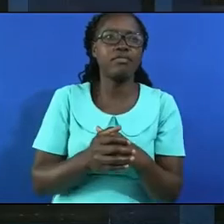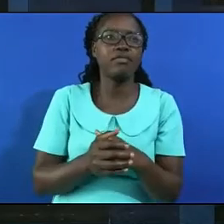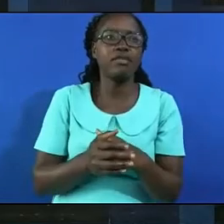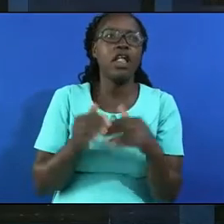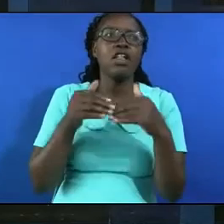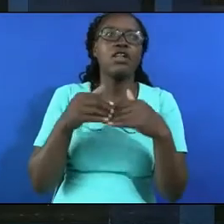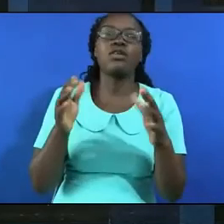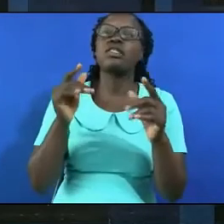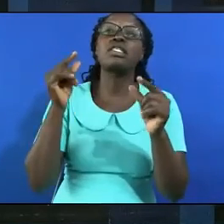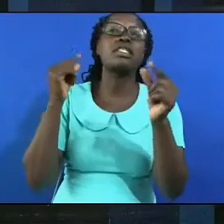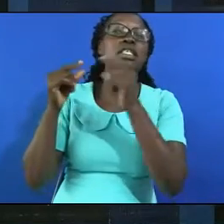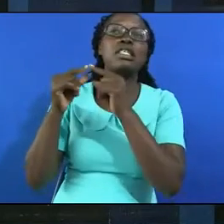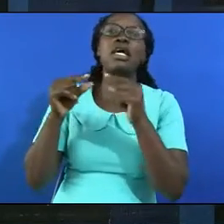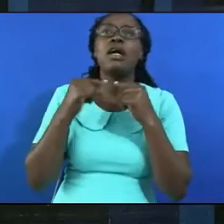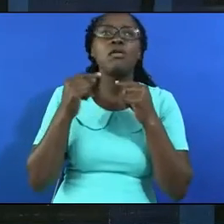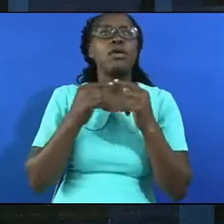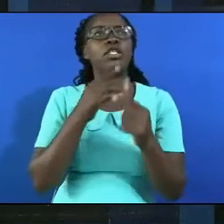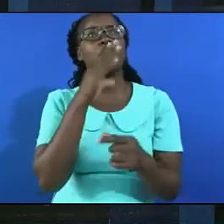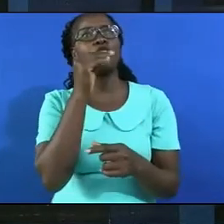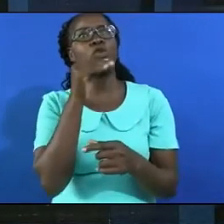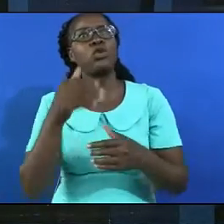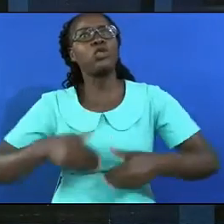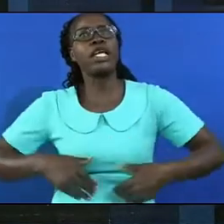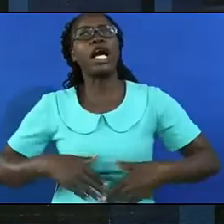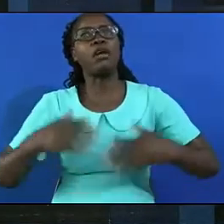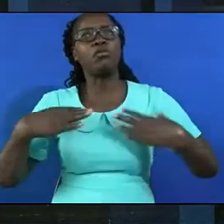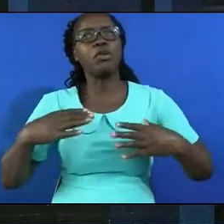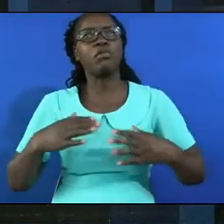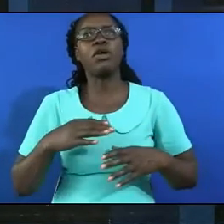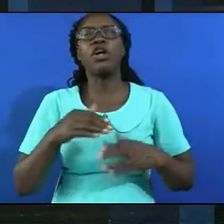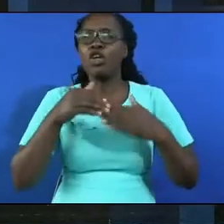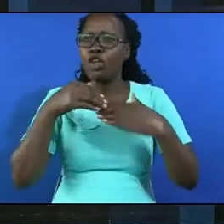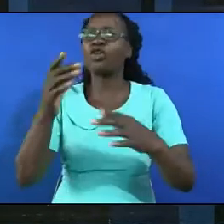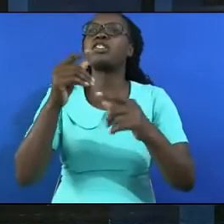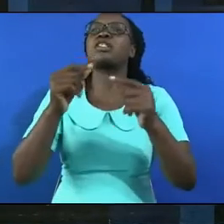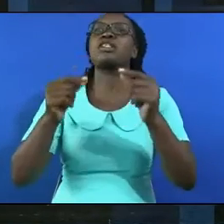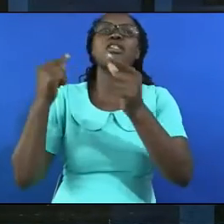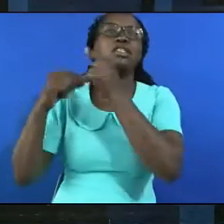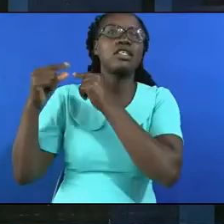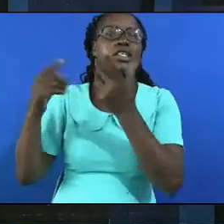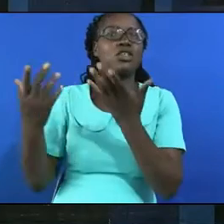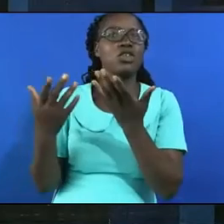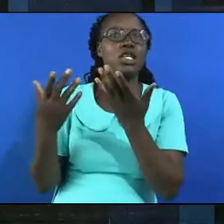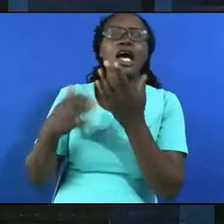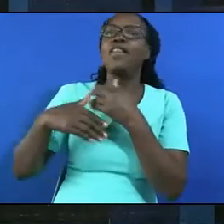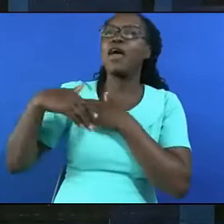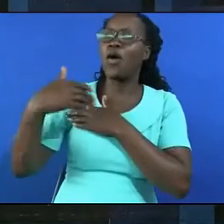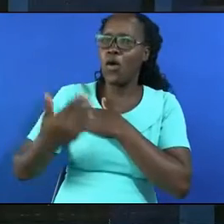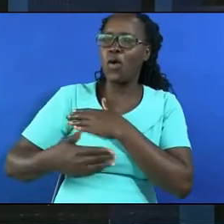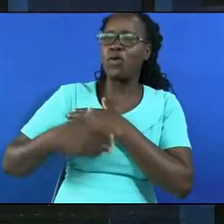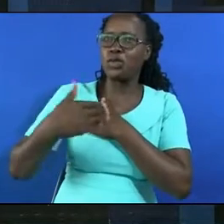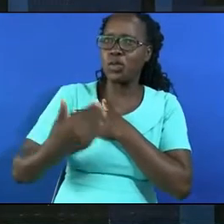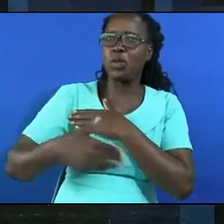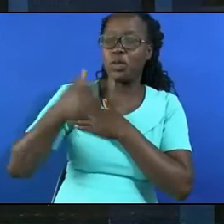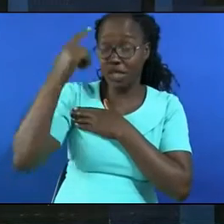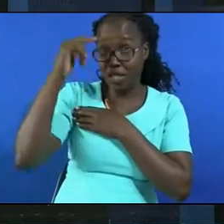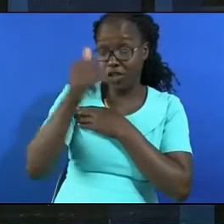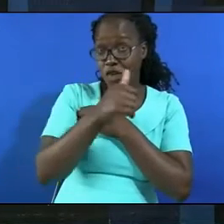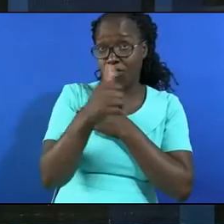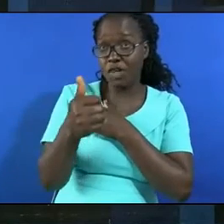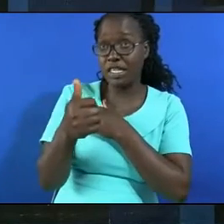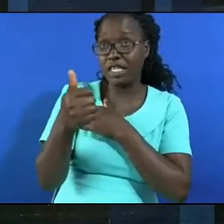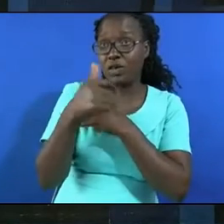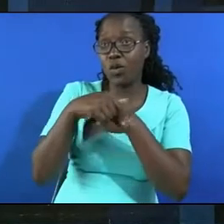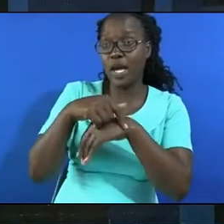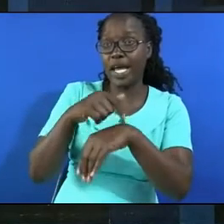Lost generation. Pastor, you really spoke to the young people. Lost generation. They are always thinking of others